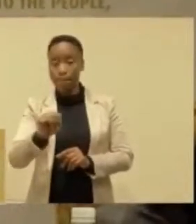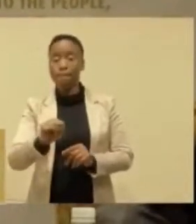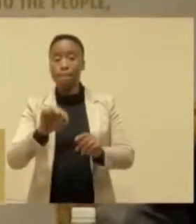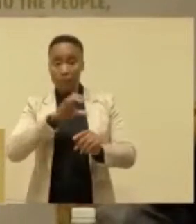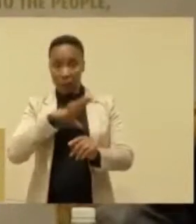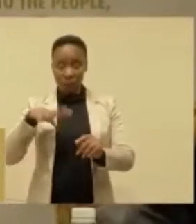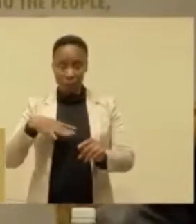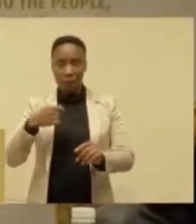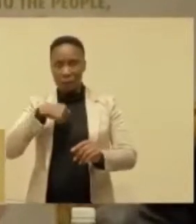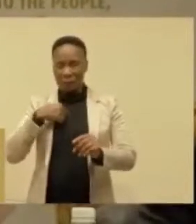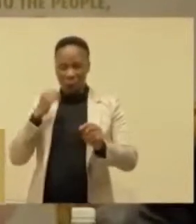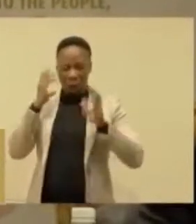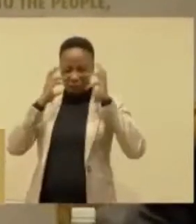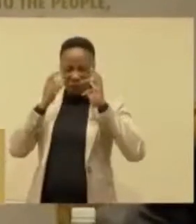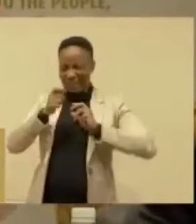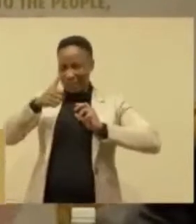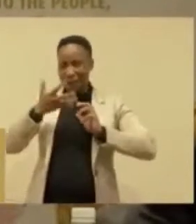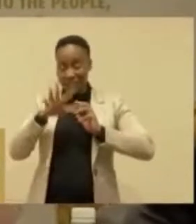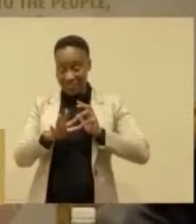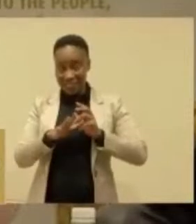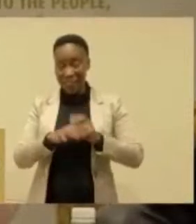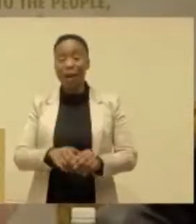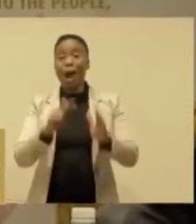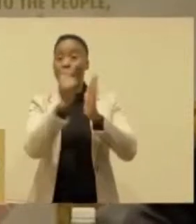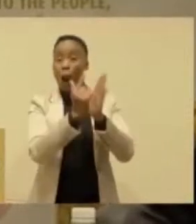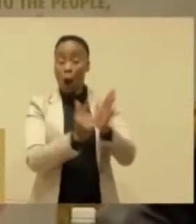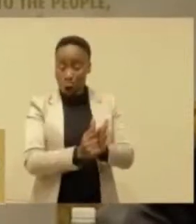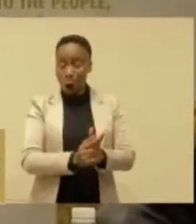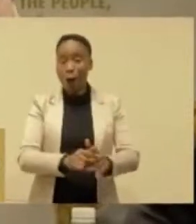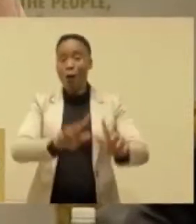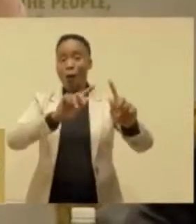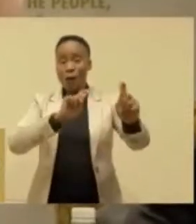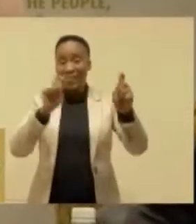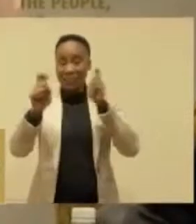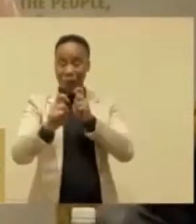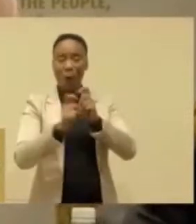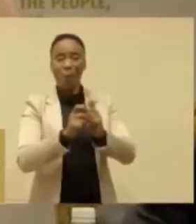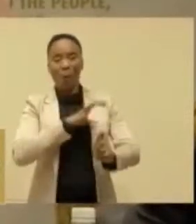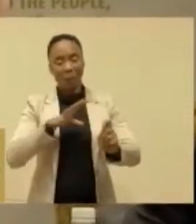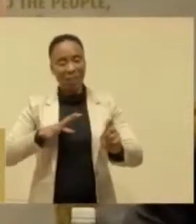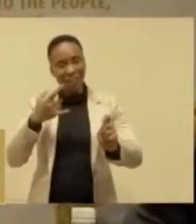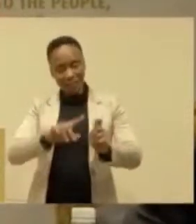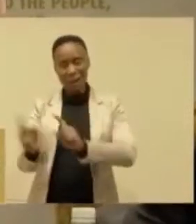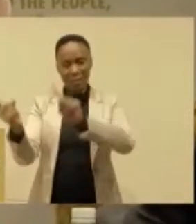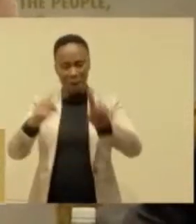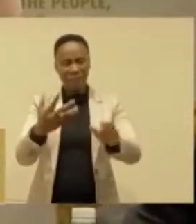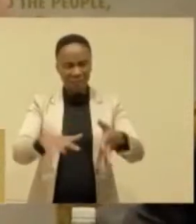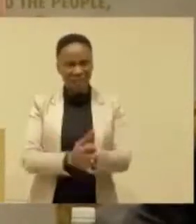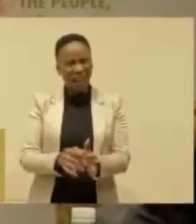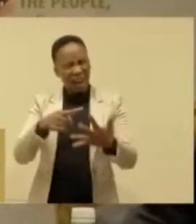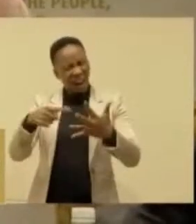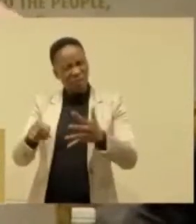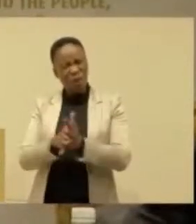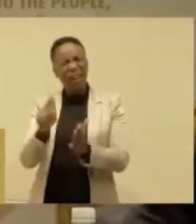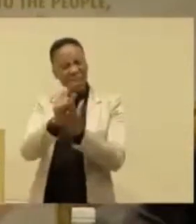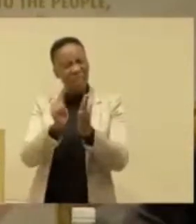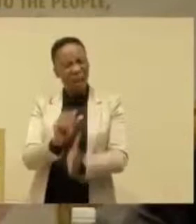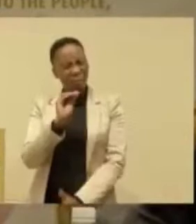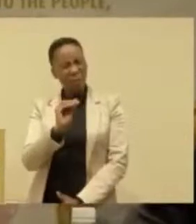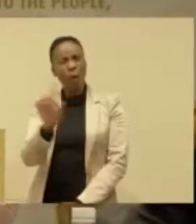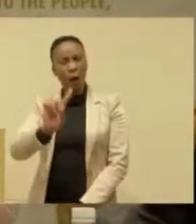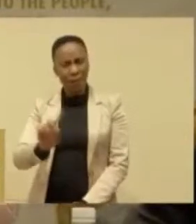become a bit confused we brought in the law reform commission we asked them what kind of legislation is there that is